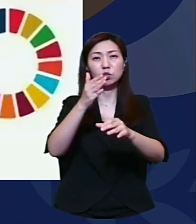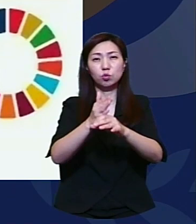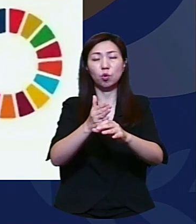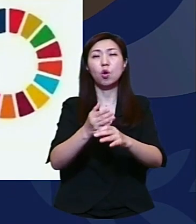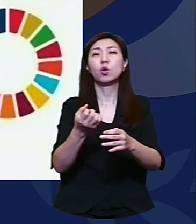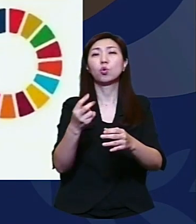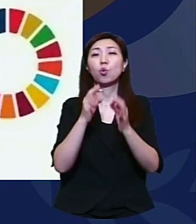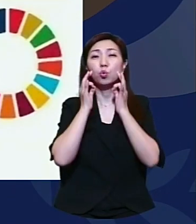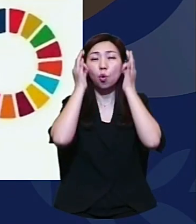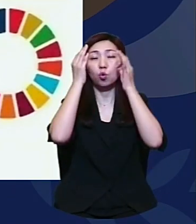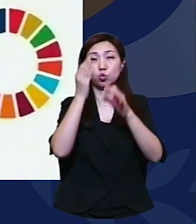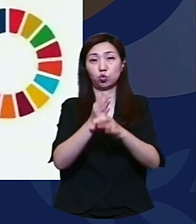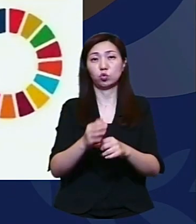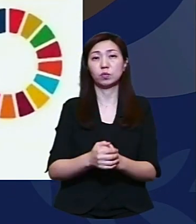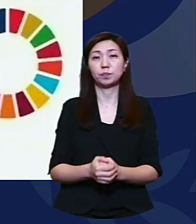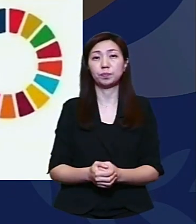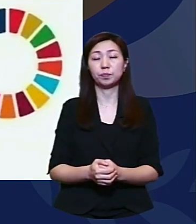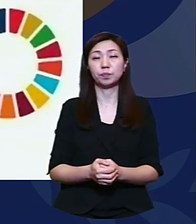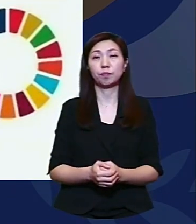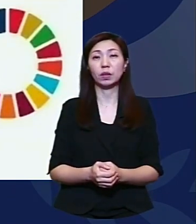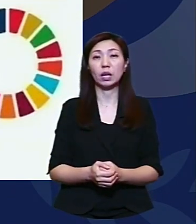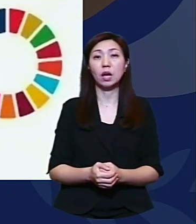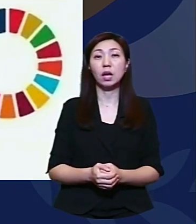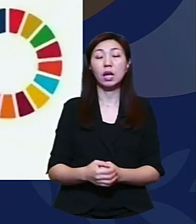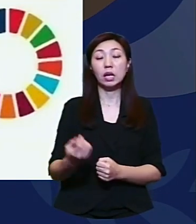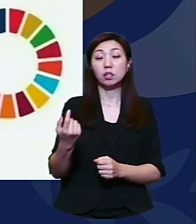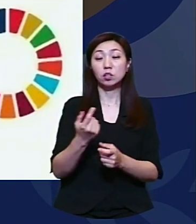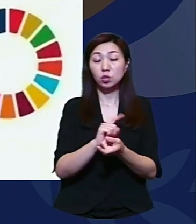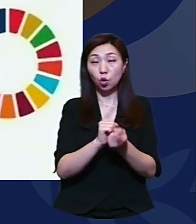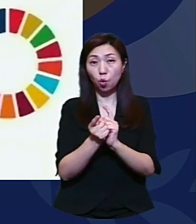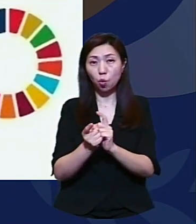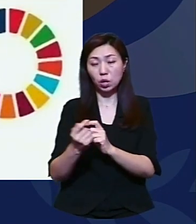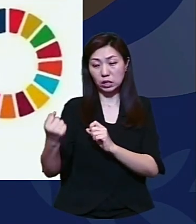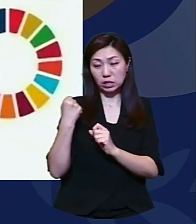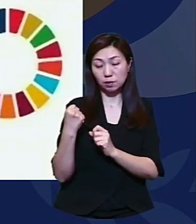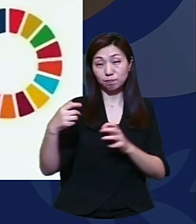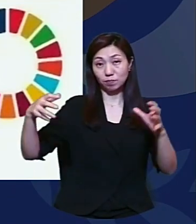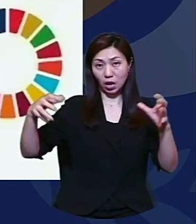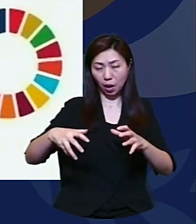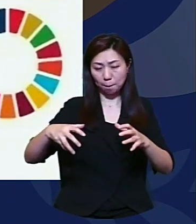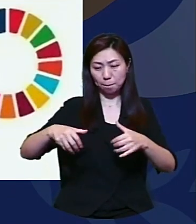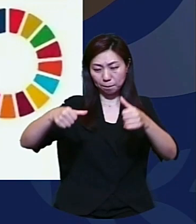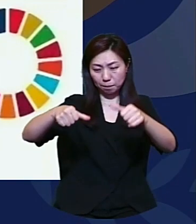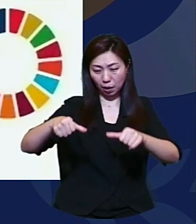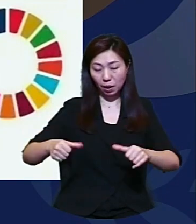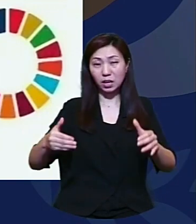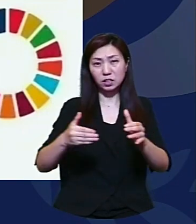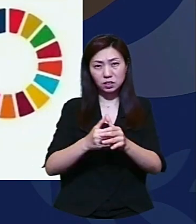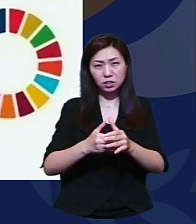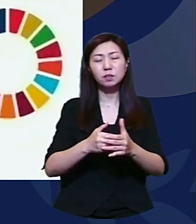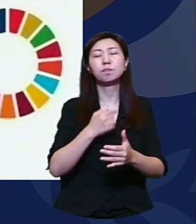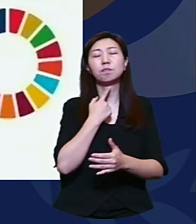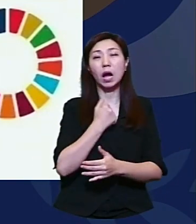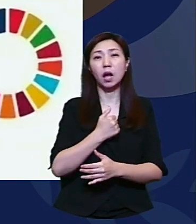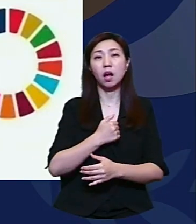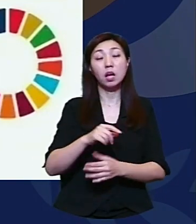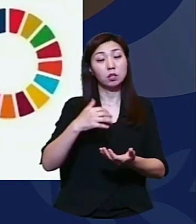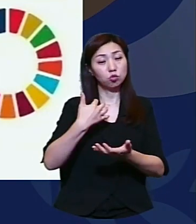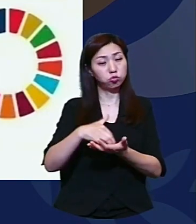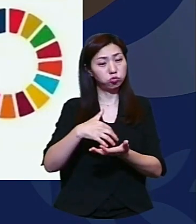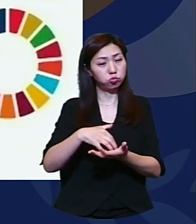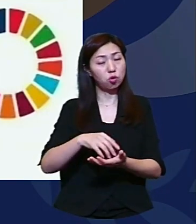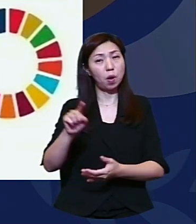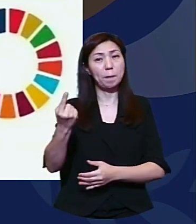to our Equals Global Partnership, where we have 100 partners, actually more than 100 partners, working to tackle